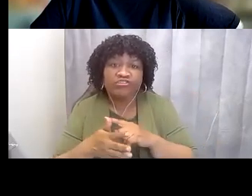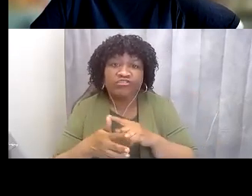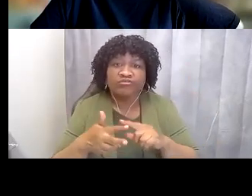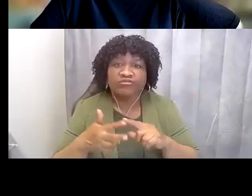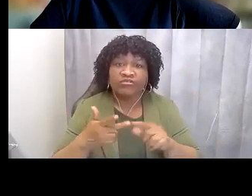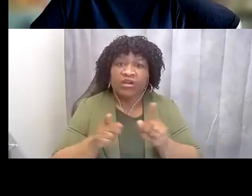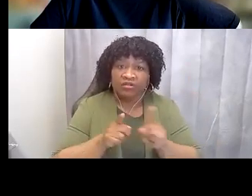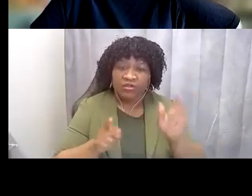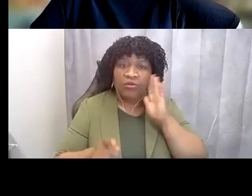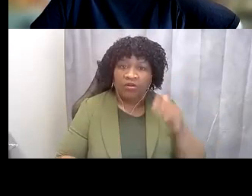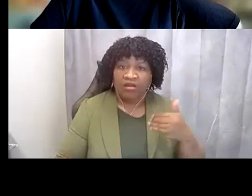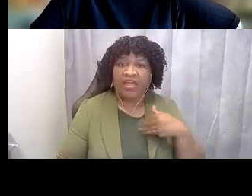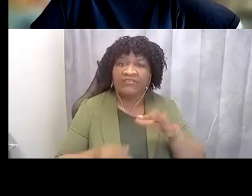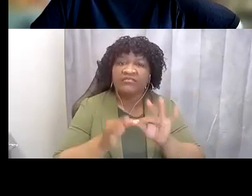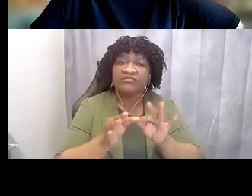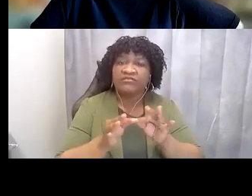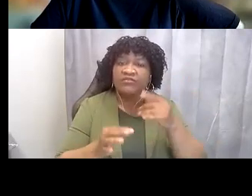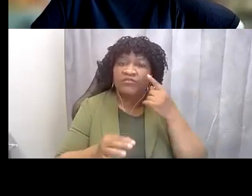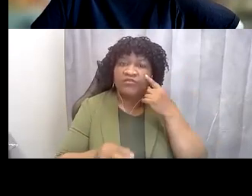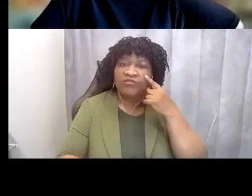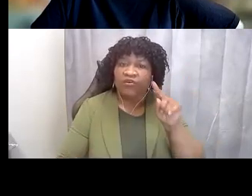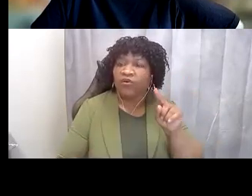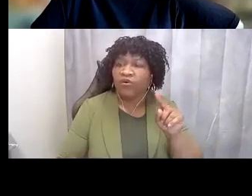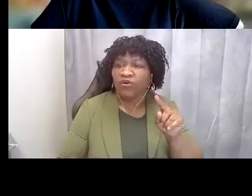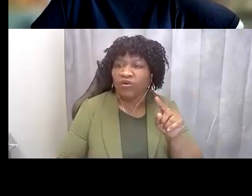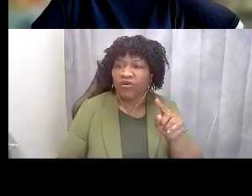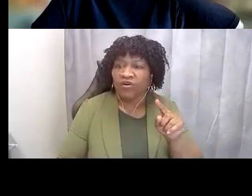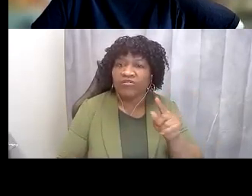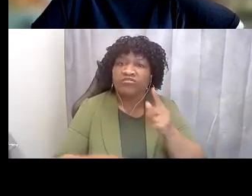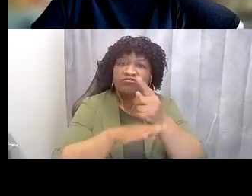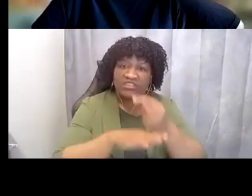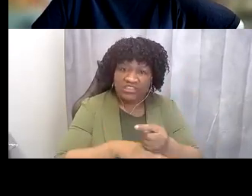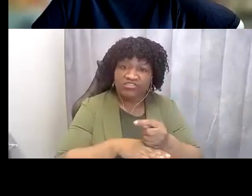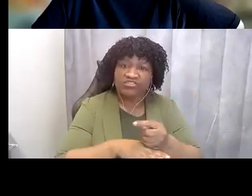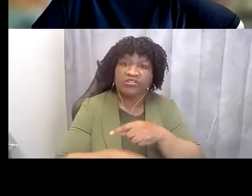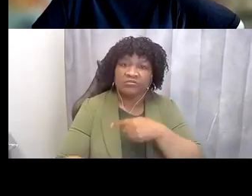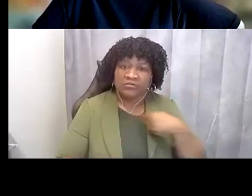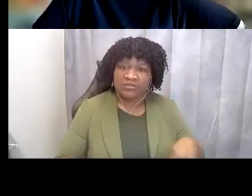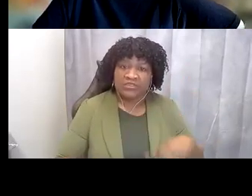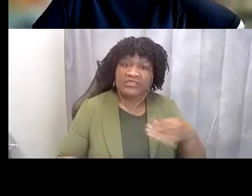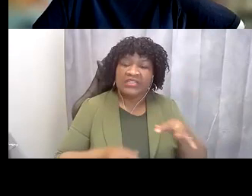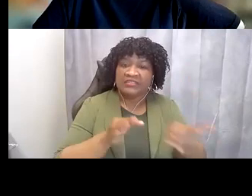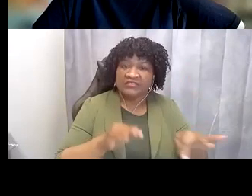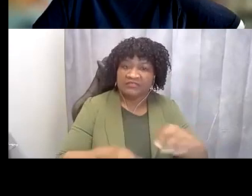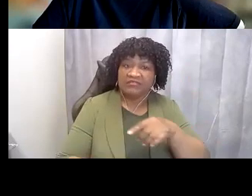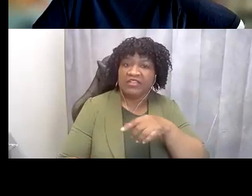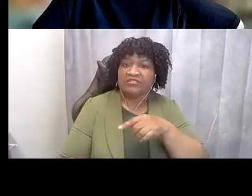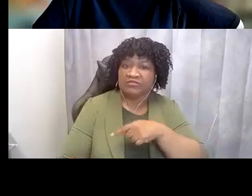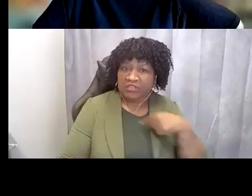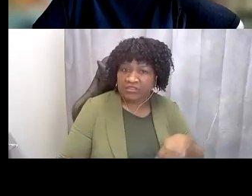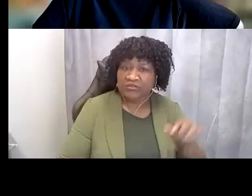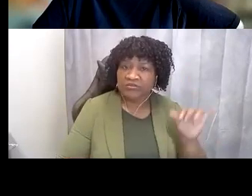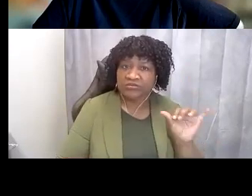They're also going to have interpreters for traditional and simplified Chinese. Thank you, Celia, I appreciate it.